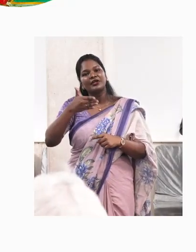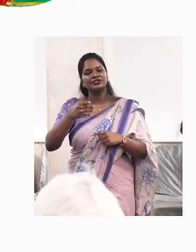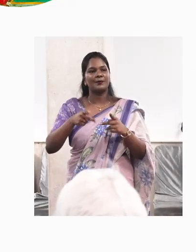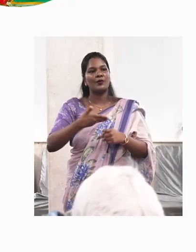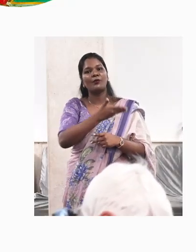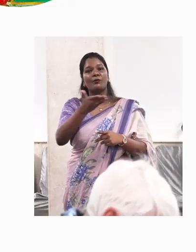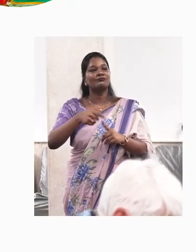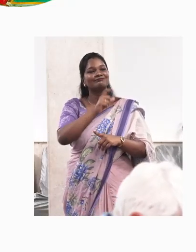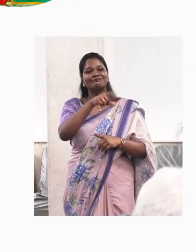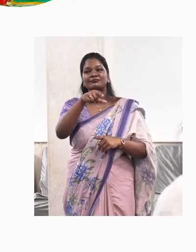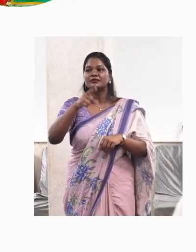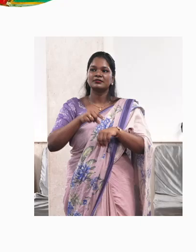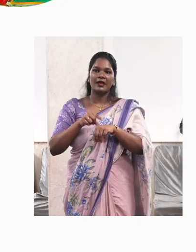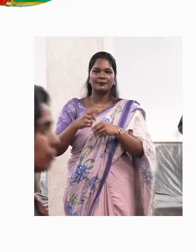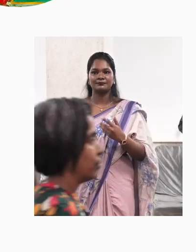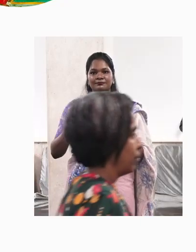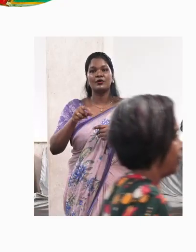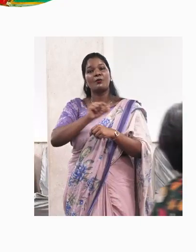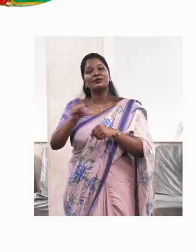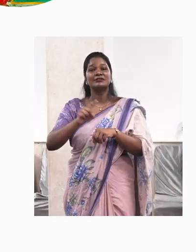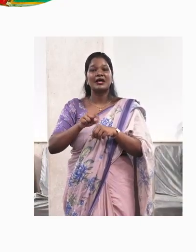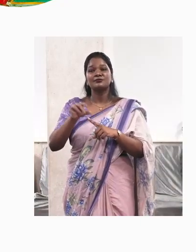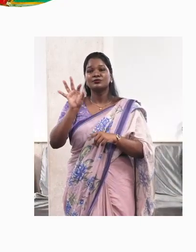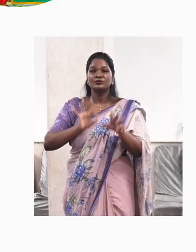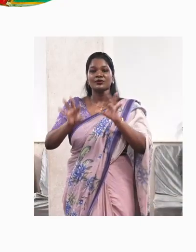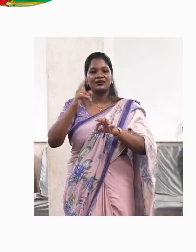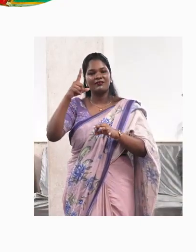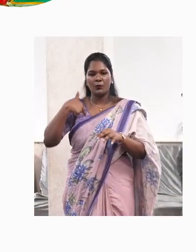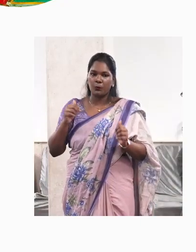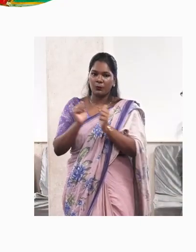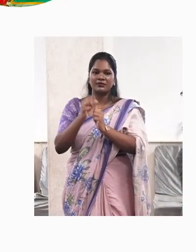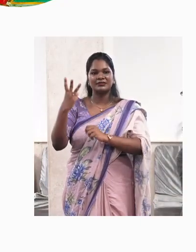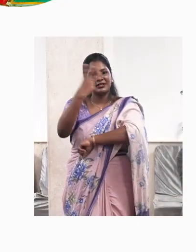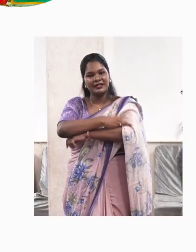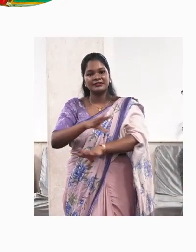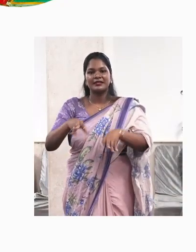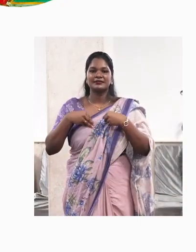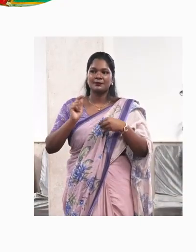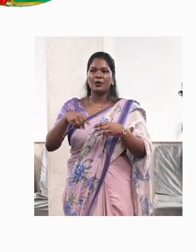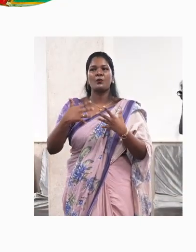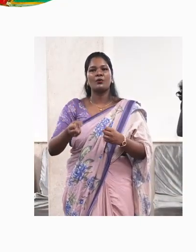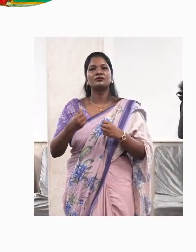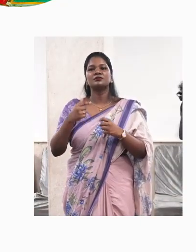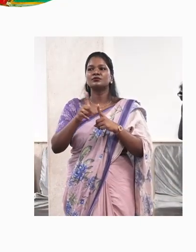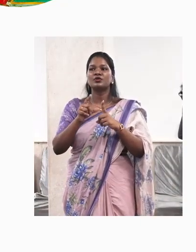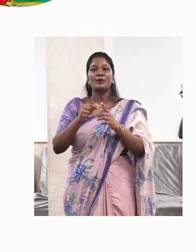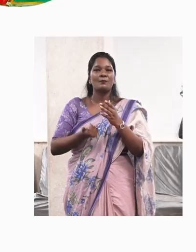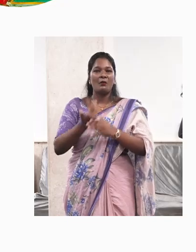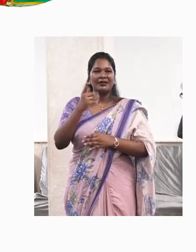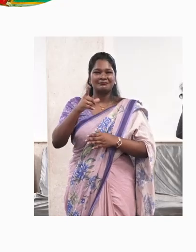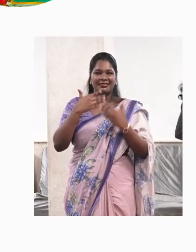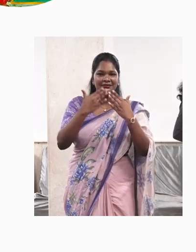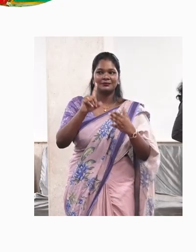appreciate everybody's time, all the time that you took to be with us for the 3 days. I wanted to do this in the morning,